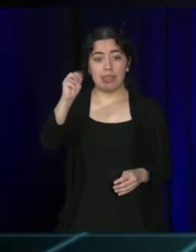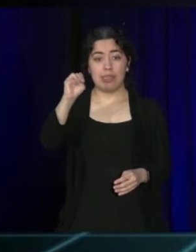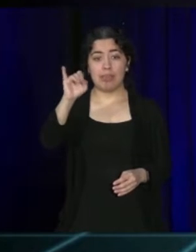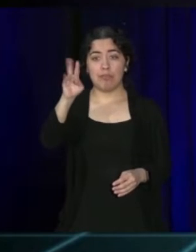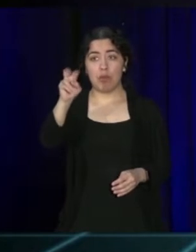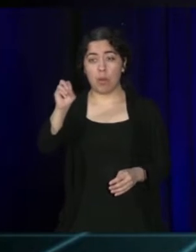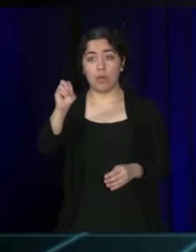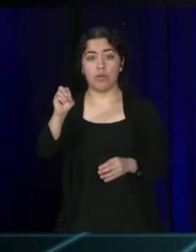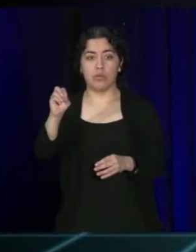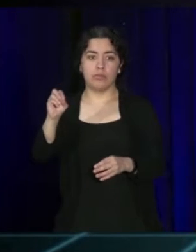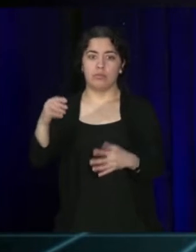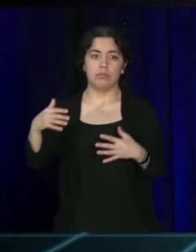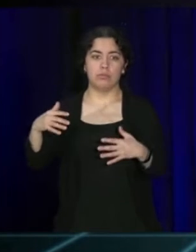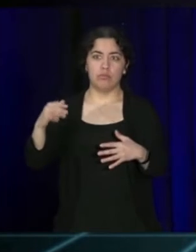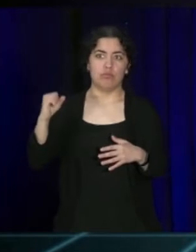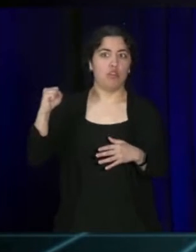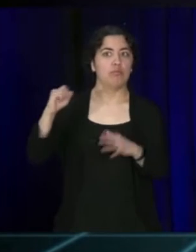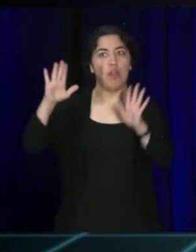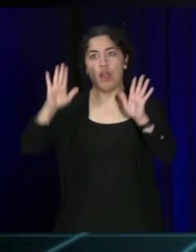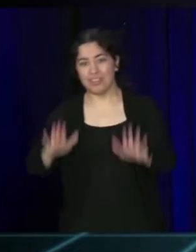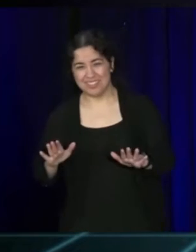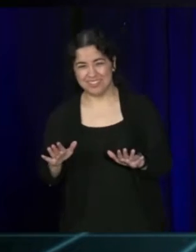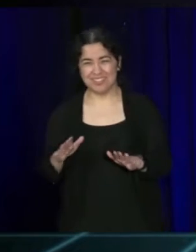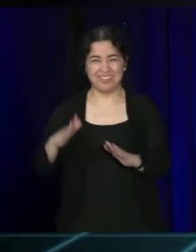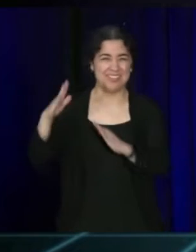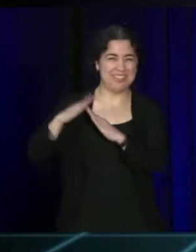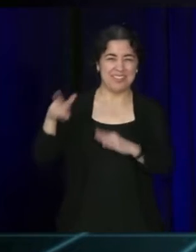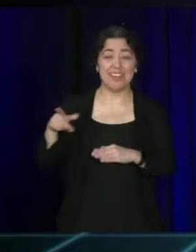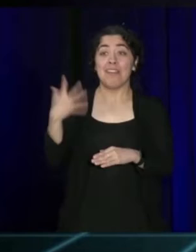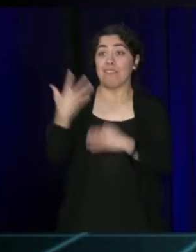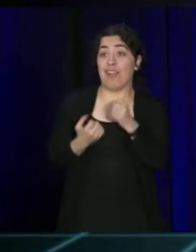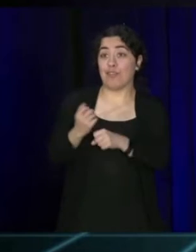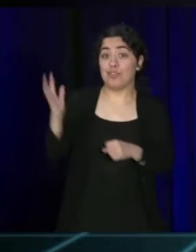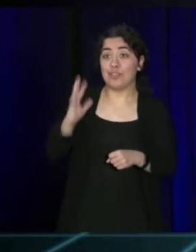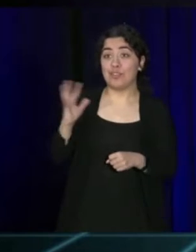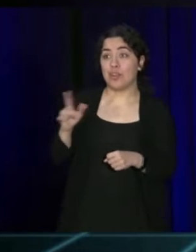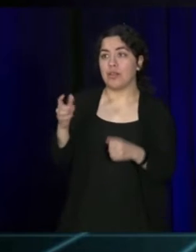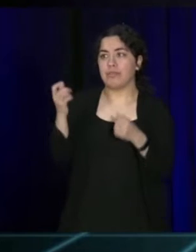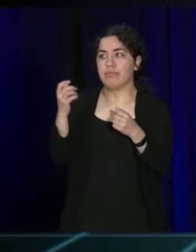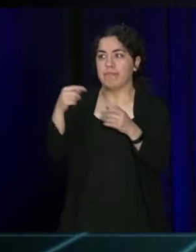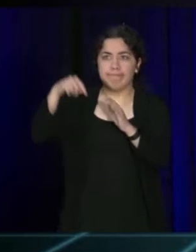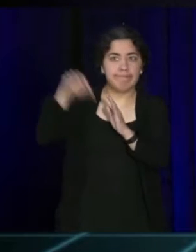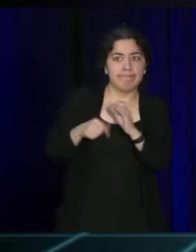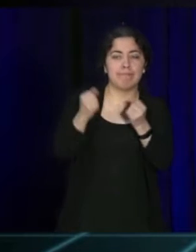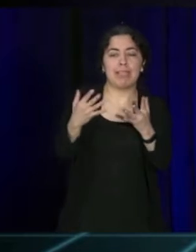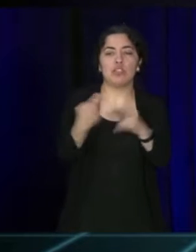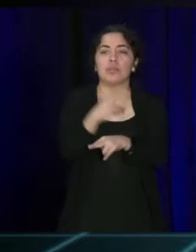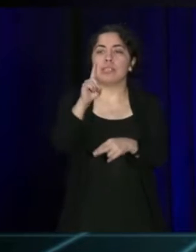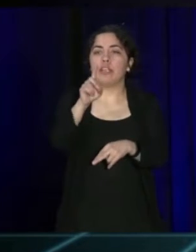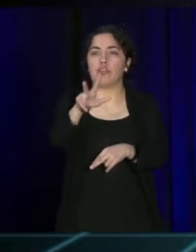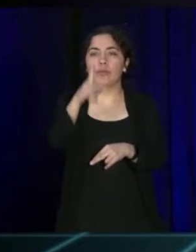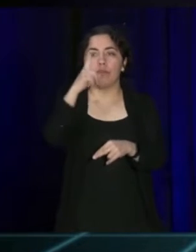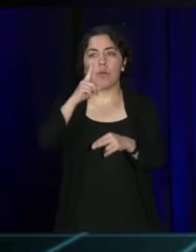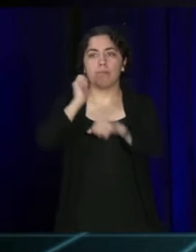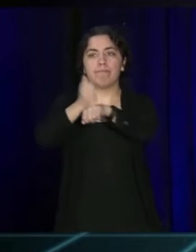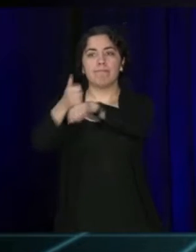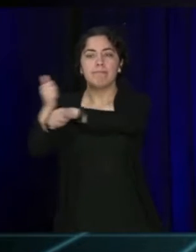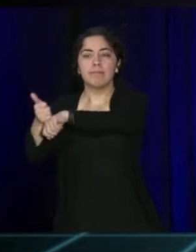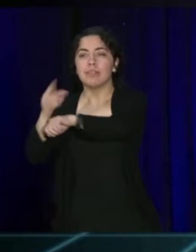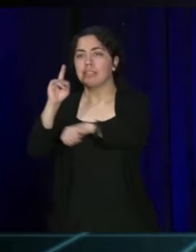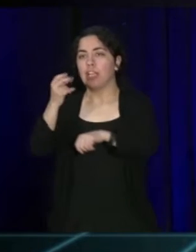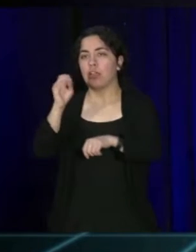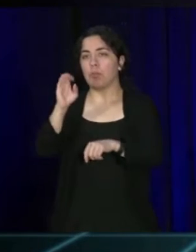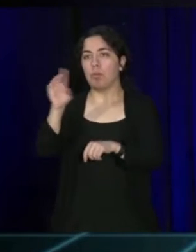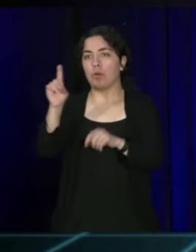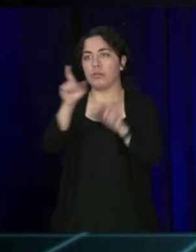Like this charting library, back in the day, like not even 10 years ago, 5 years ago, I was using a bunch of D3 to try to build a bunch of dashboards. And Nevo's an